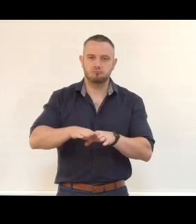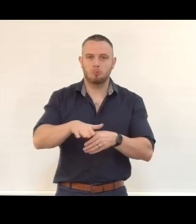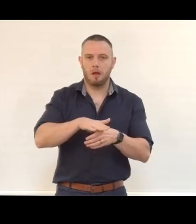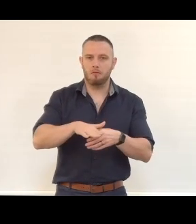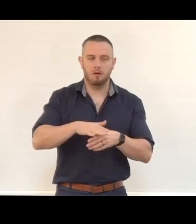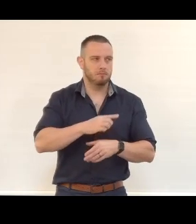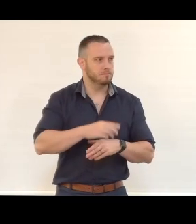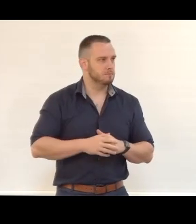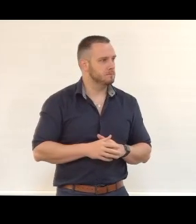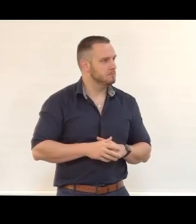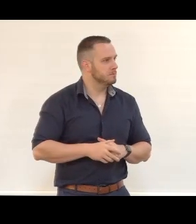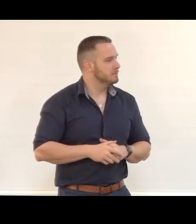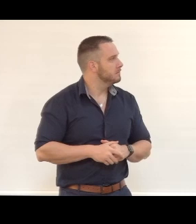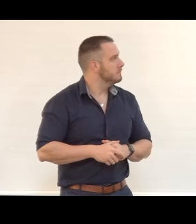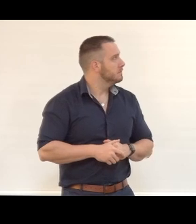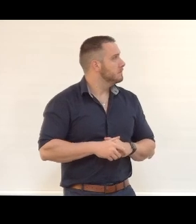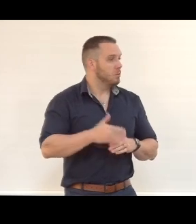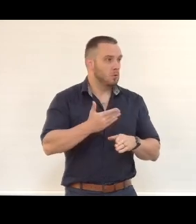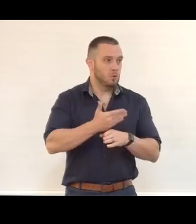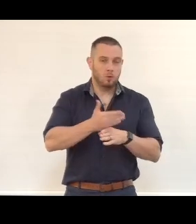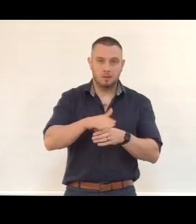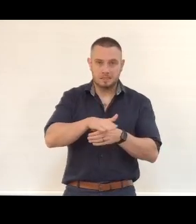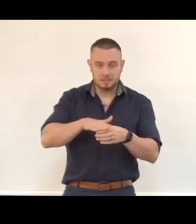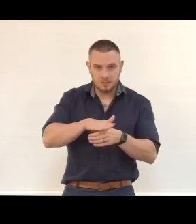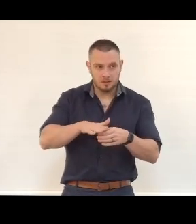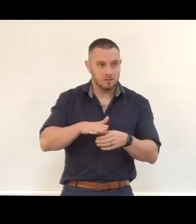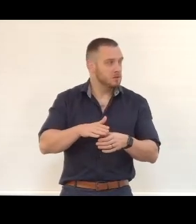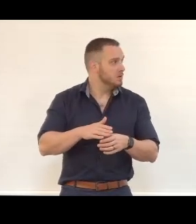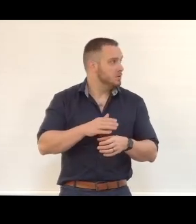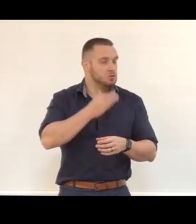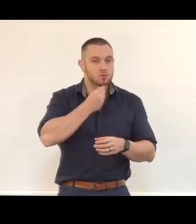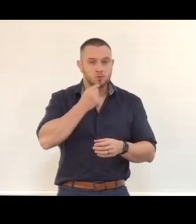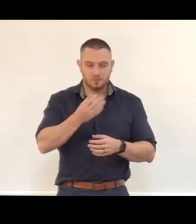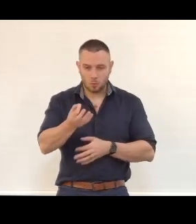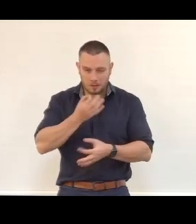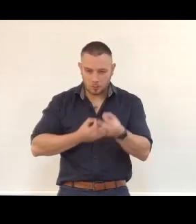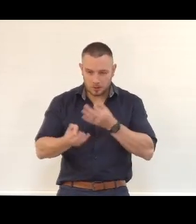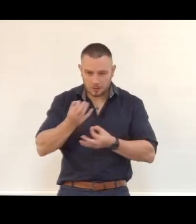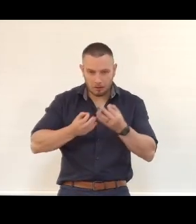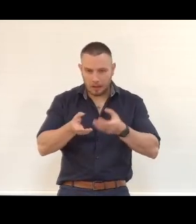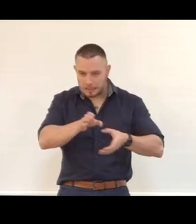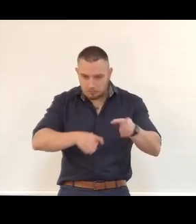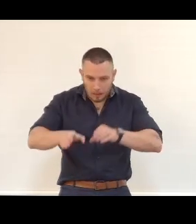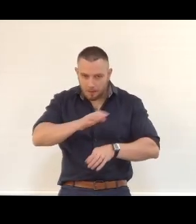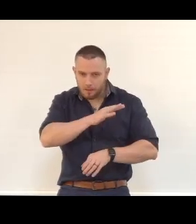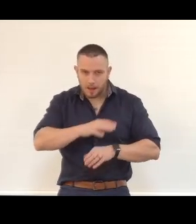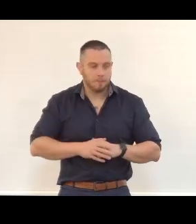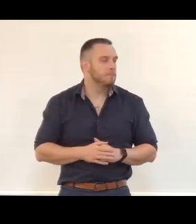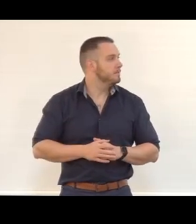the workstations are used to file reports, to do questionnaires, experiments, those kind of